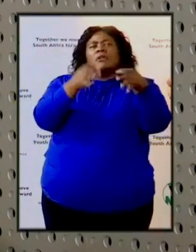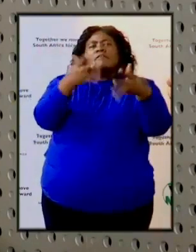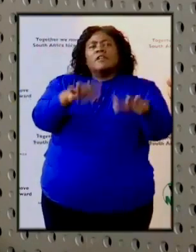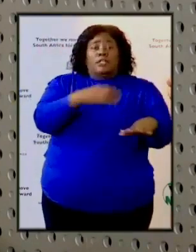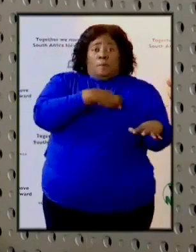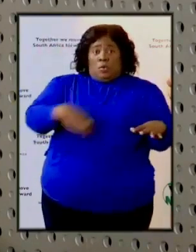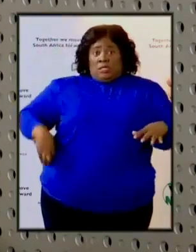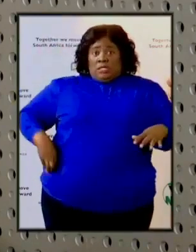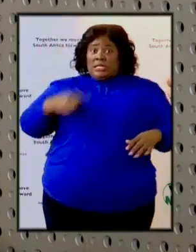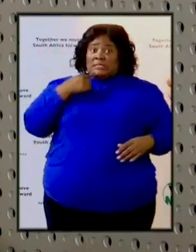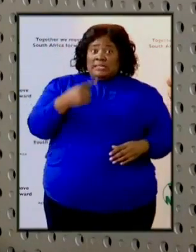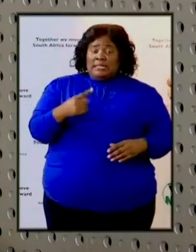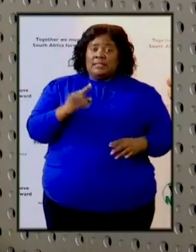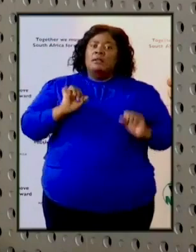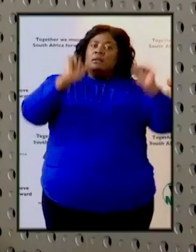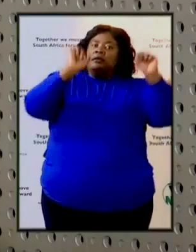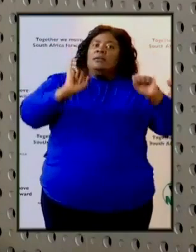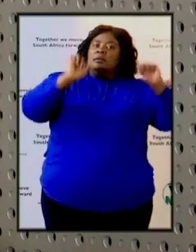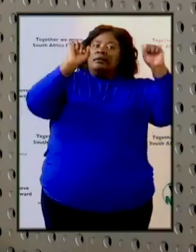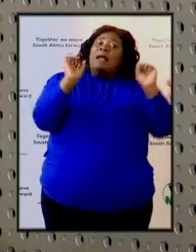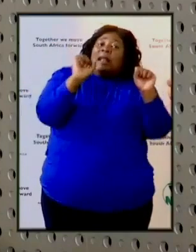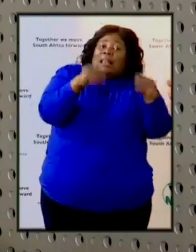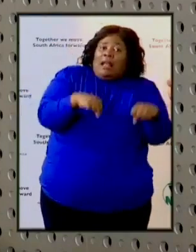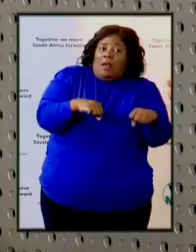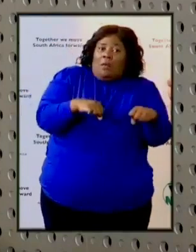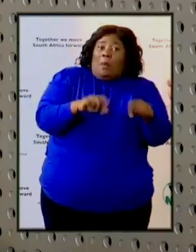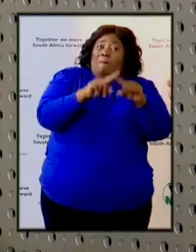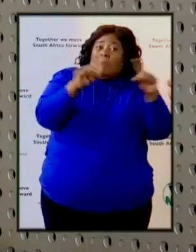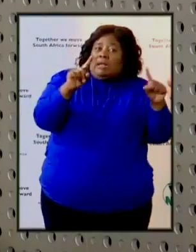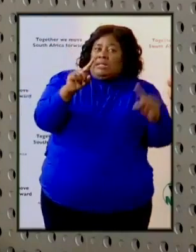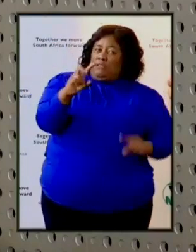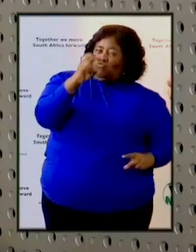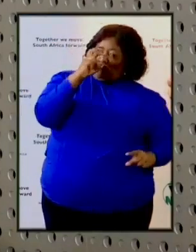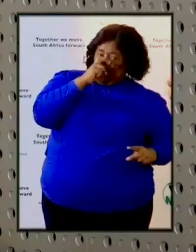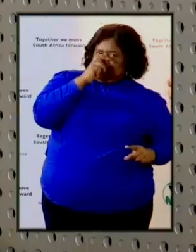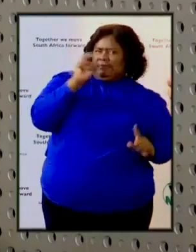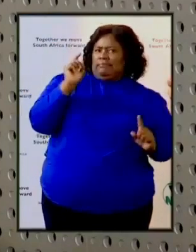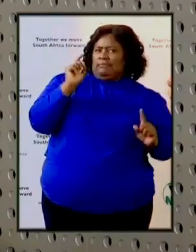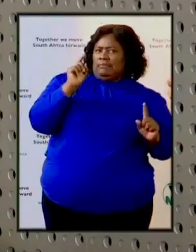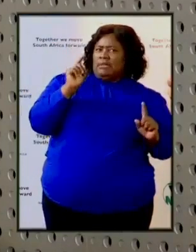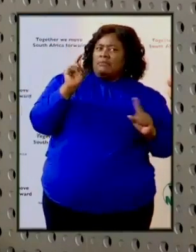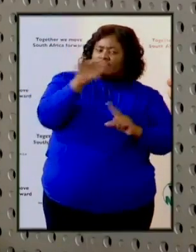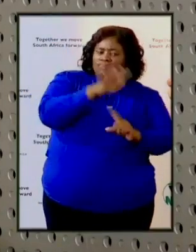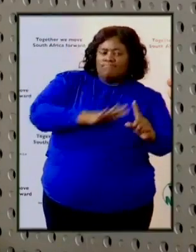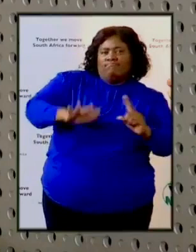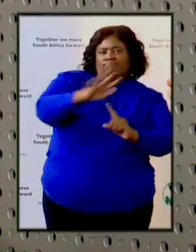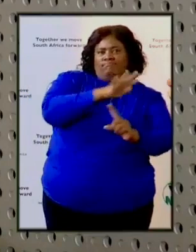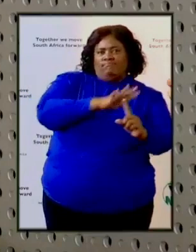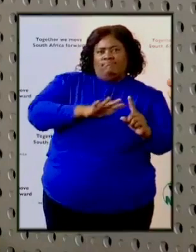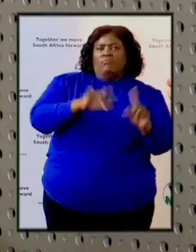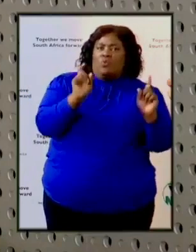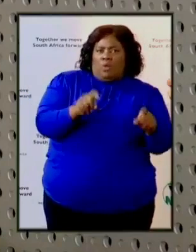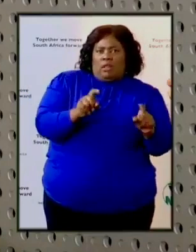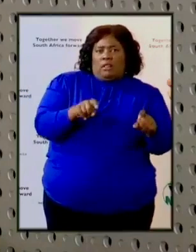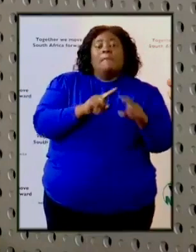said exercise will be allowed under very strict conditions. And we said we will